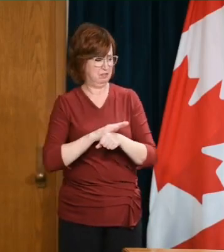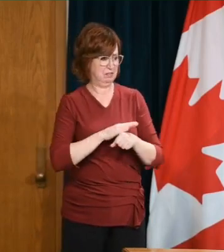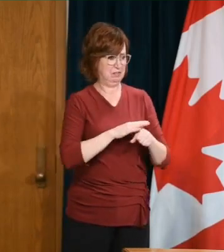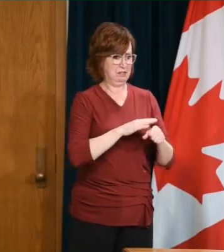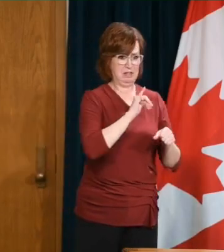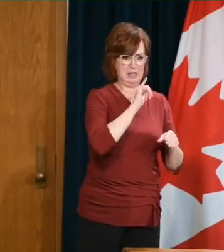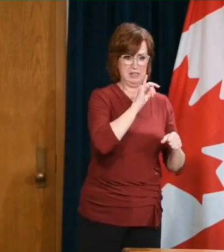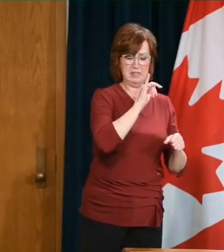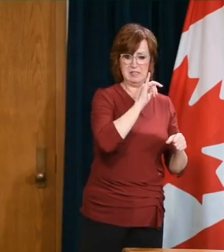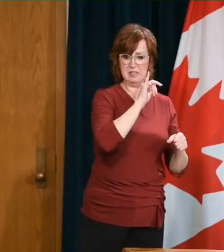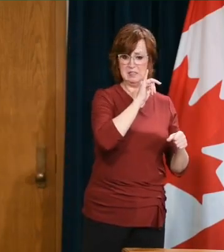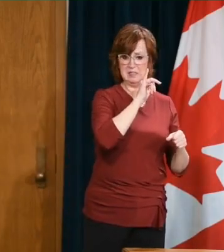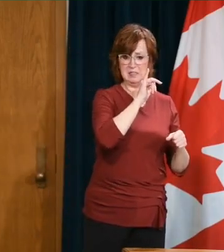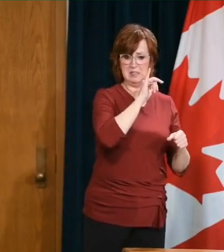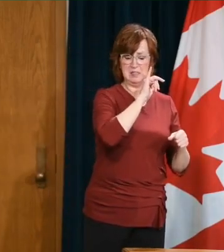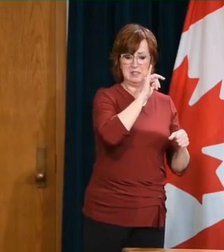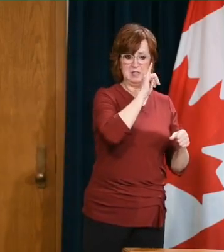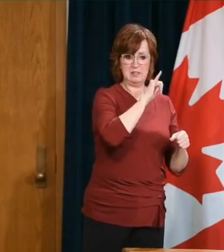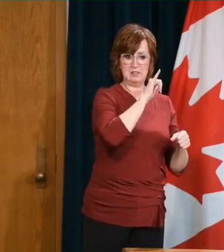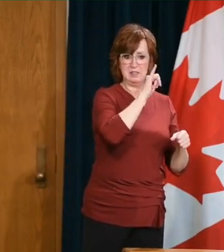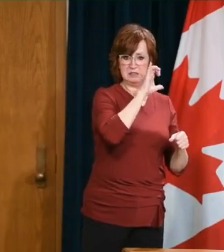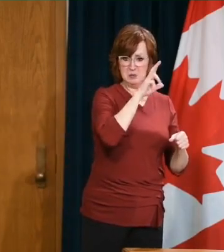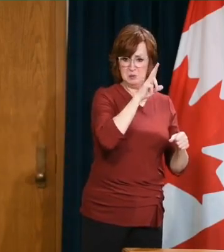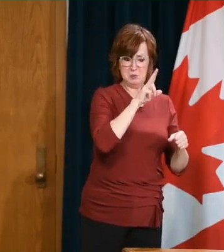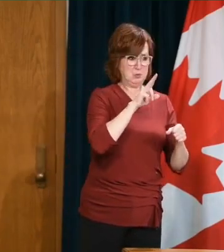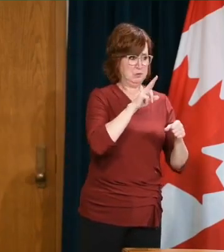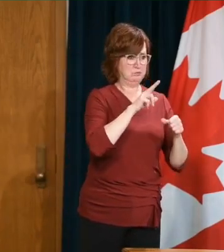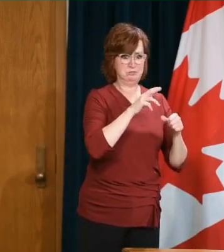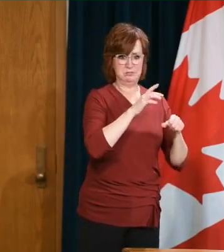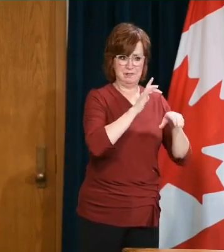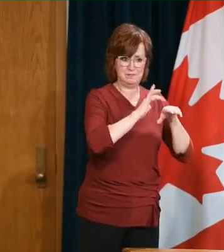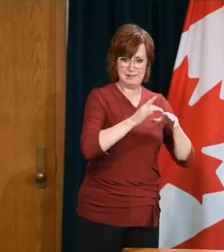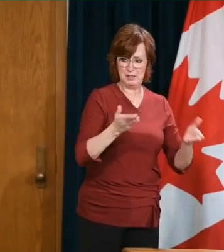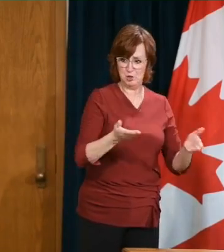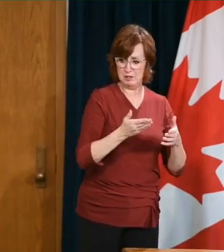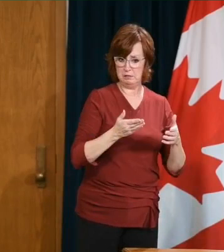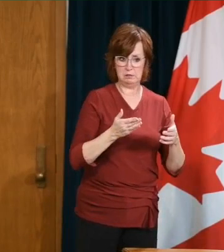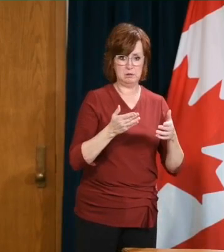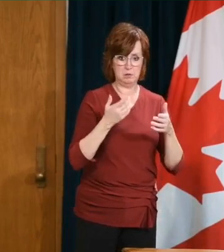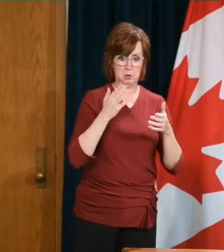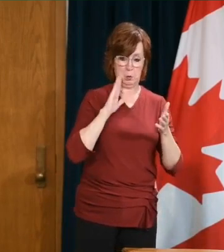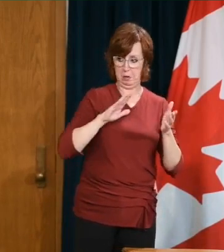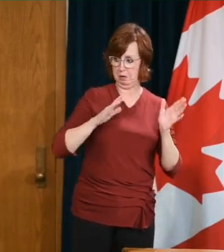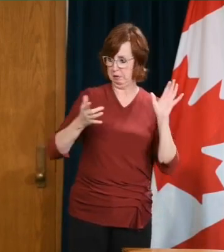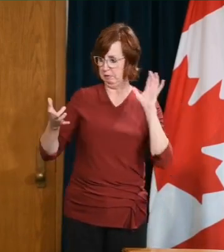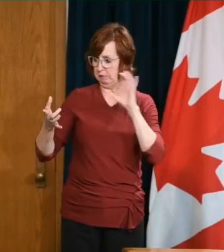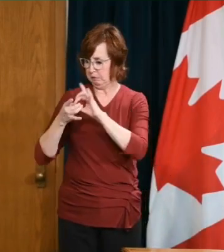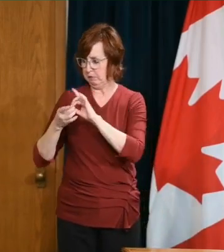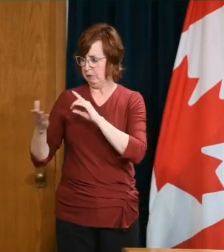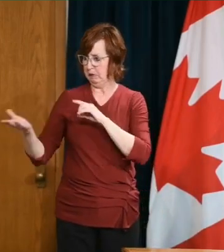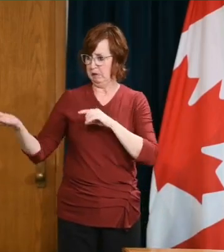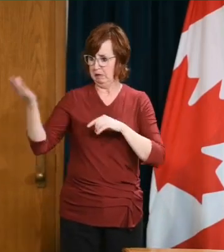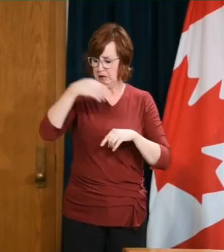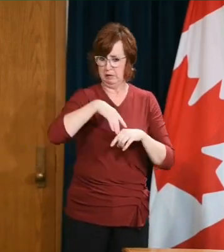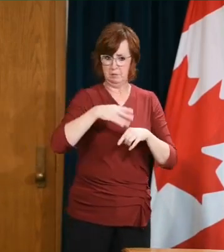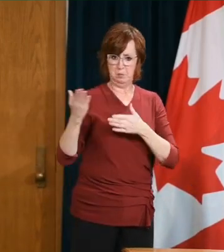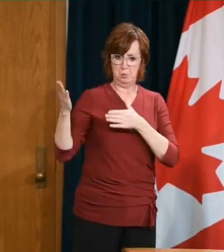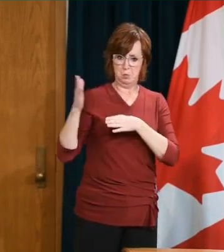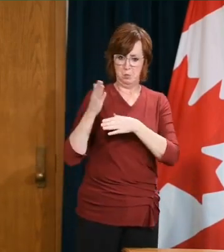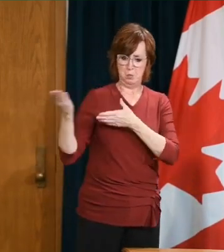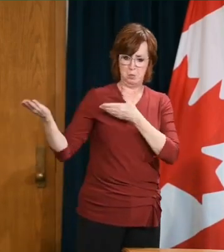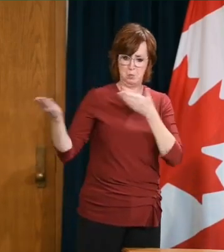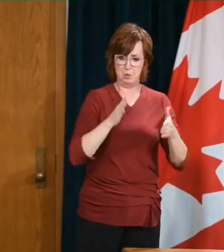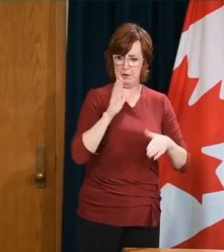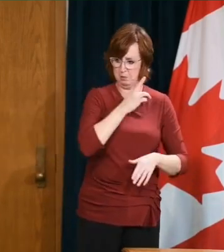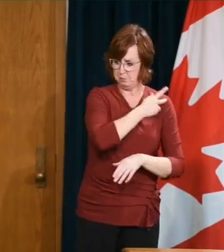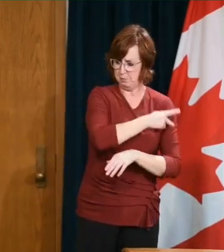did have the discussion about which provinces are peaking and when. That's, I think, you're seeing some of the modeling come out